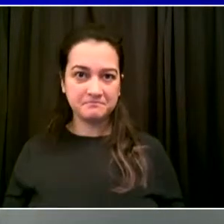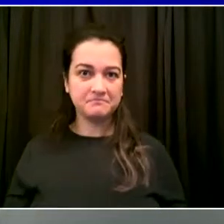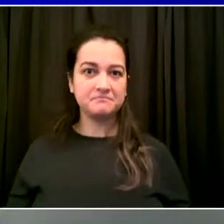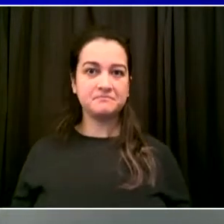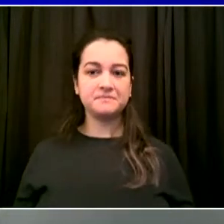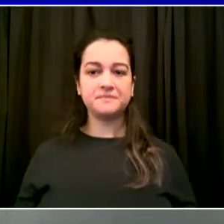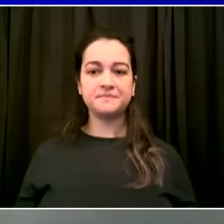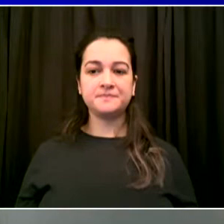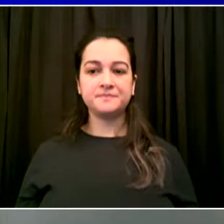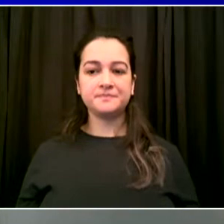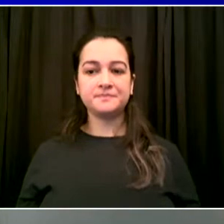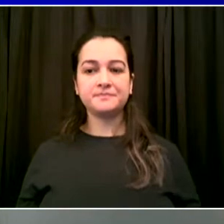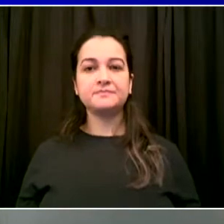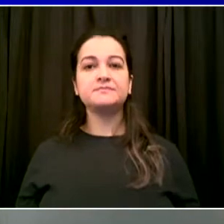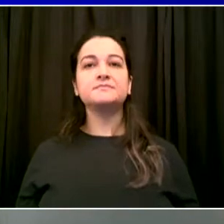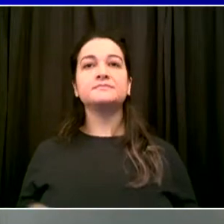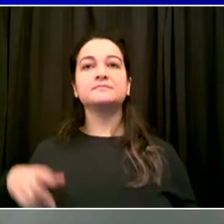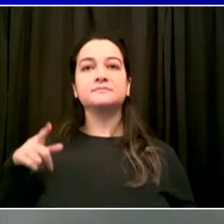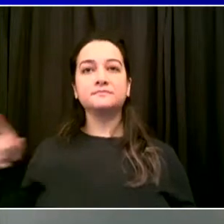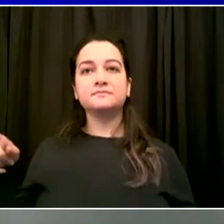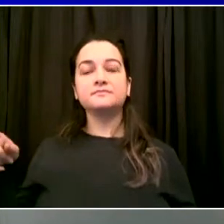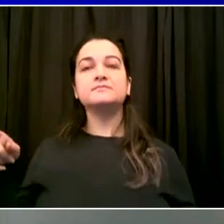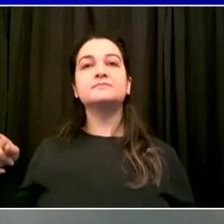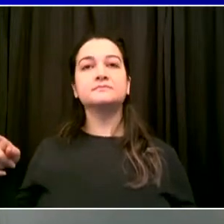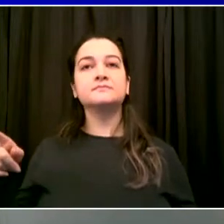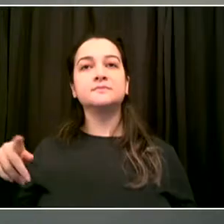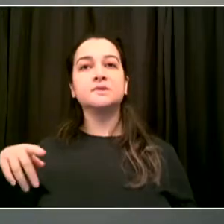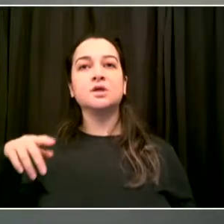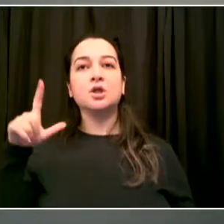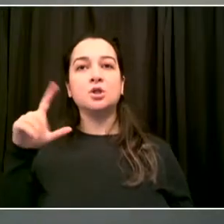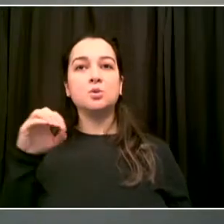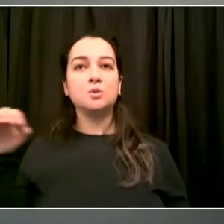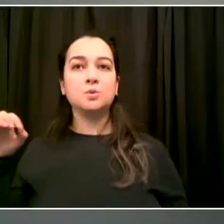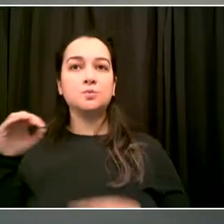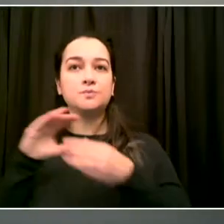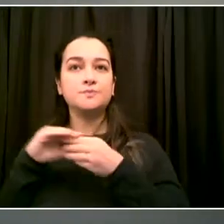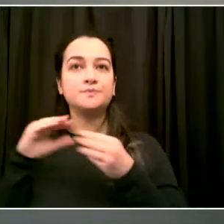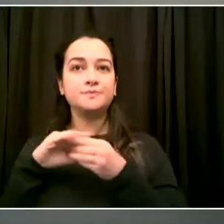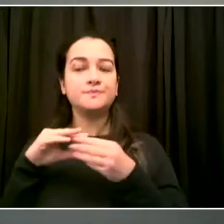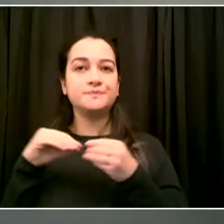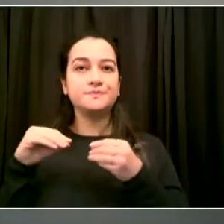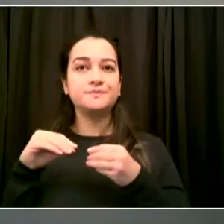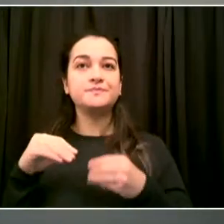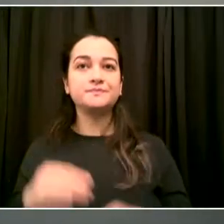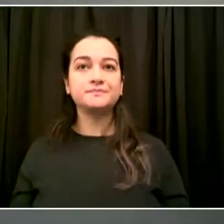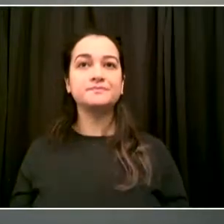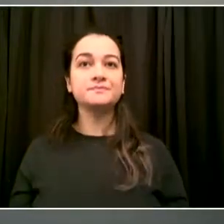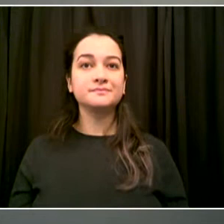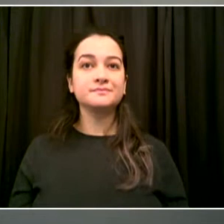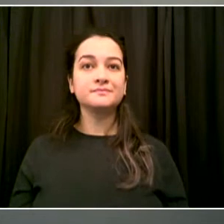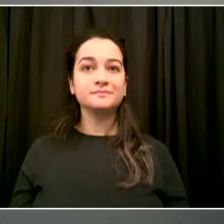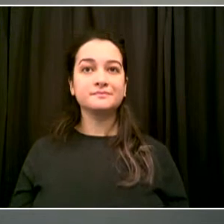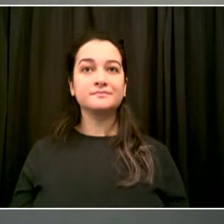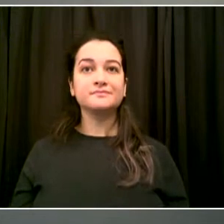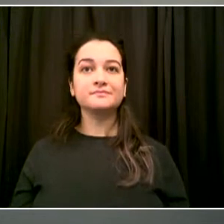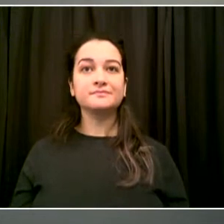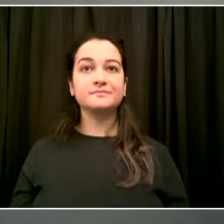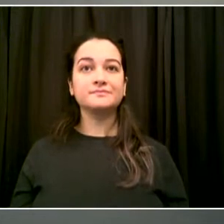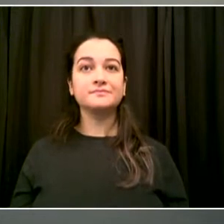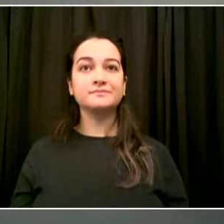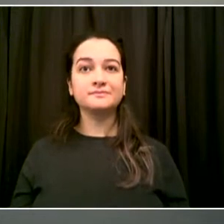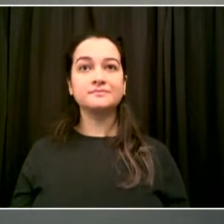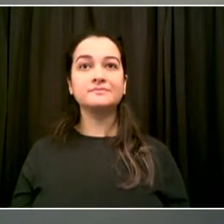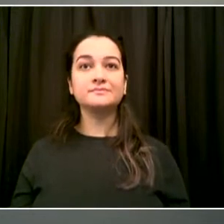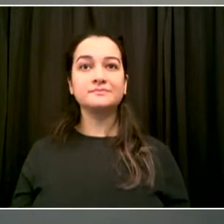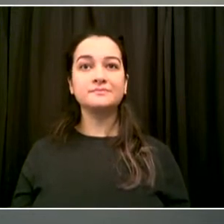that charge by 1 degree. So let's just say it's a felony E, it would become a felony D degree. When you